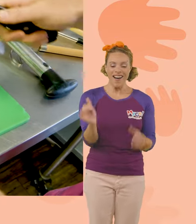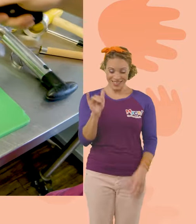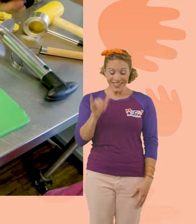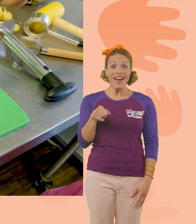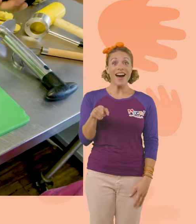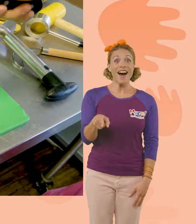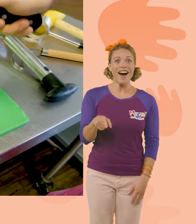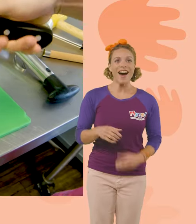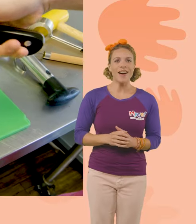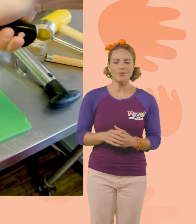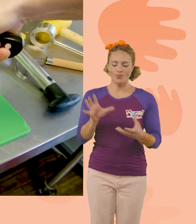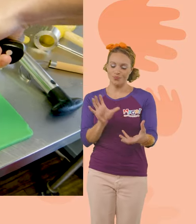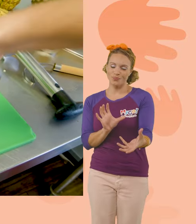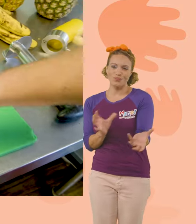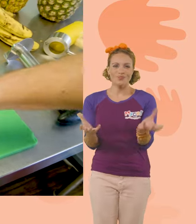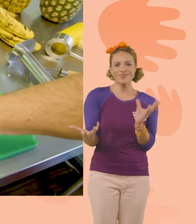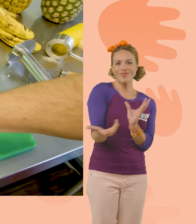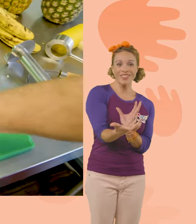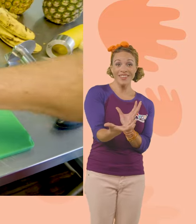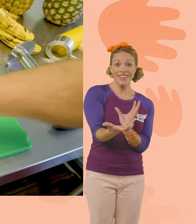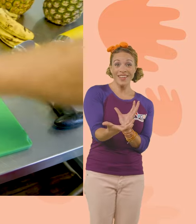that. Flip it around.